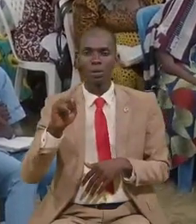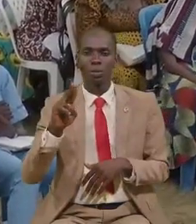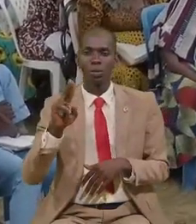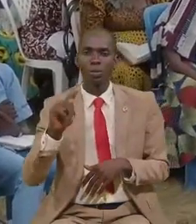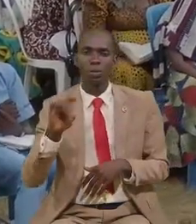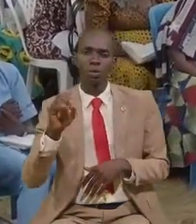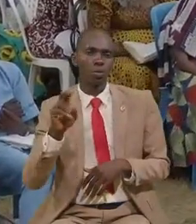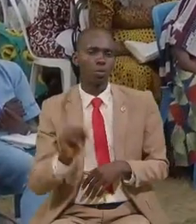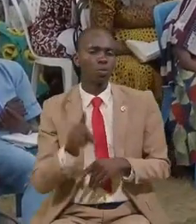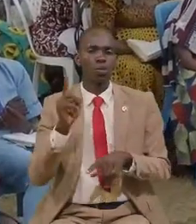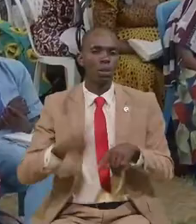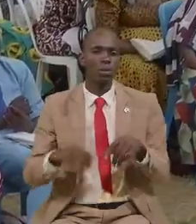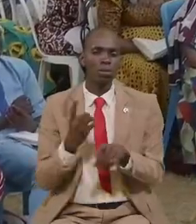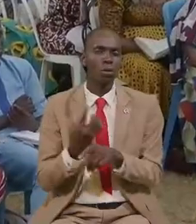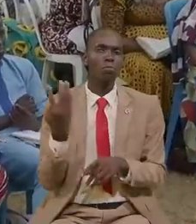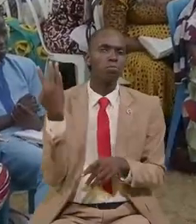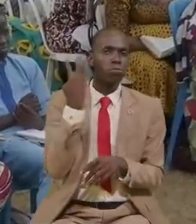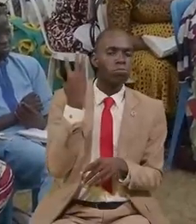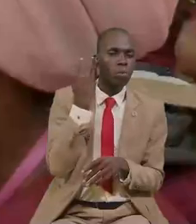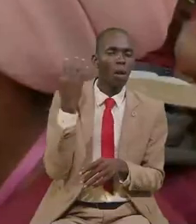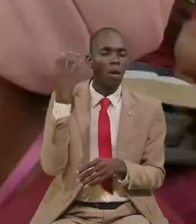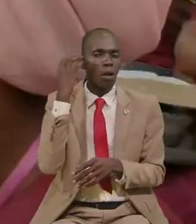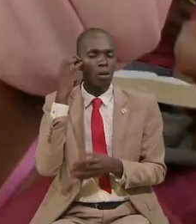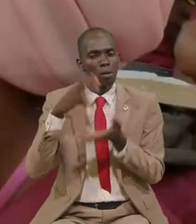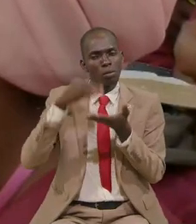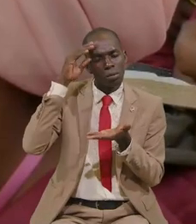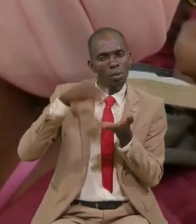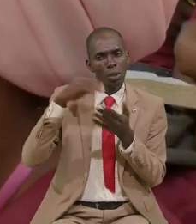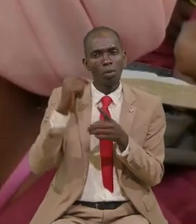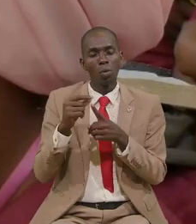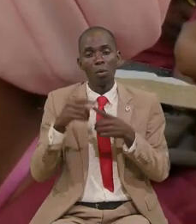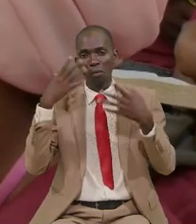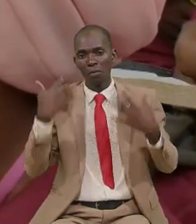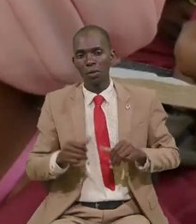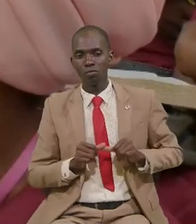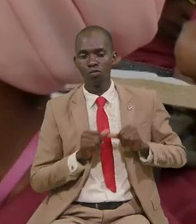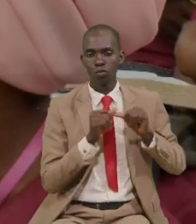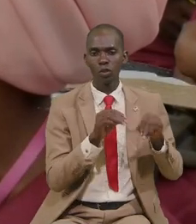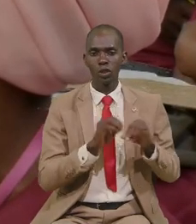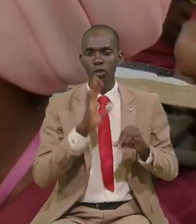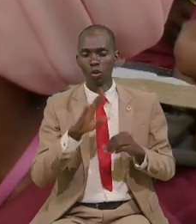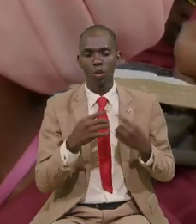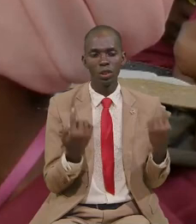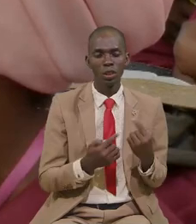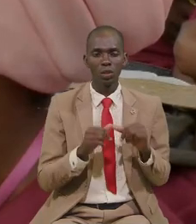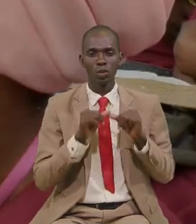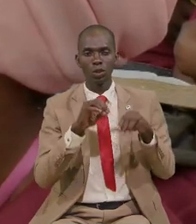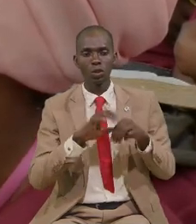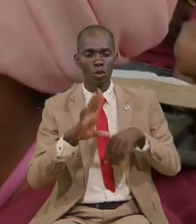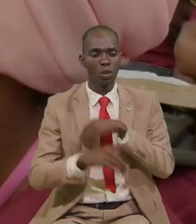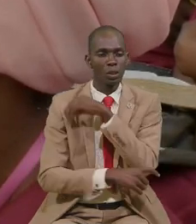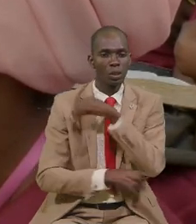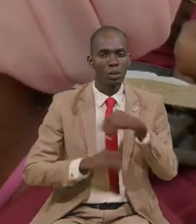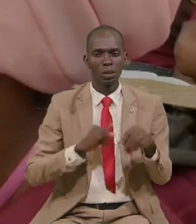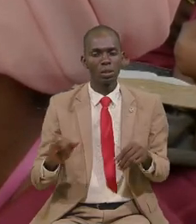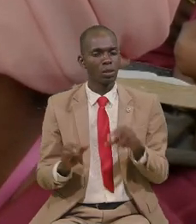you brush buttocks and then go back home and there's nothing to do and there's nothing to obey and there's nothing to observe.